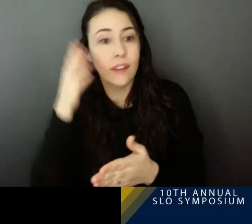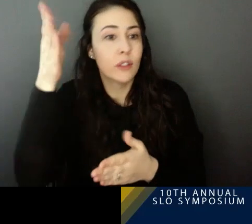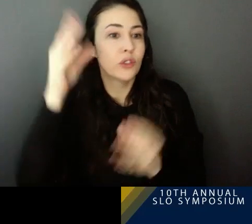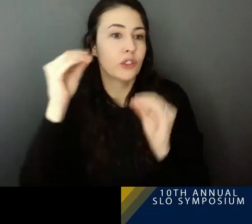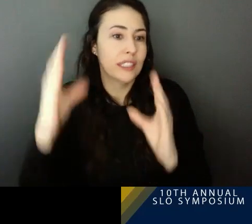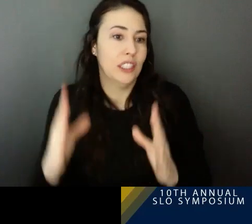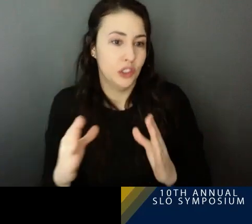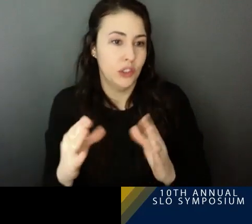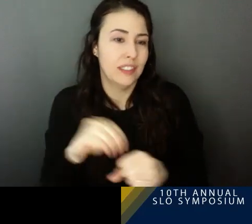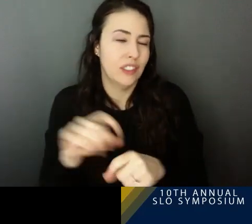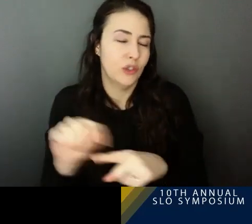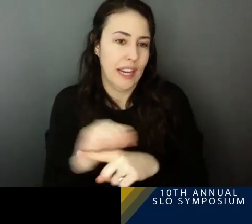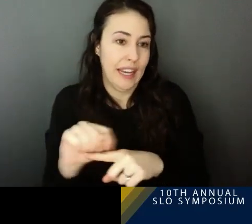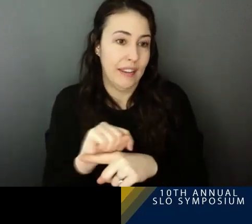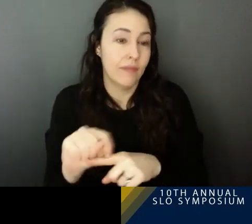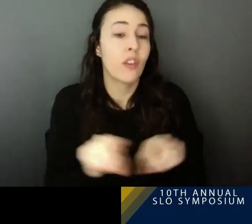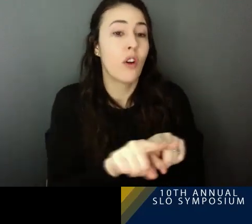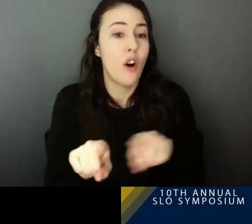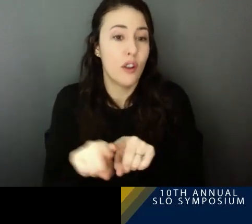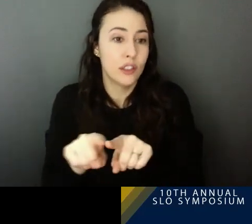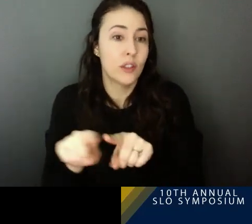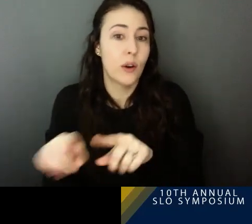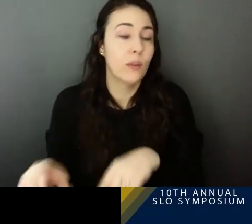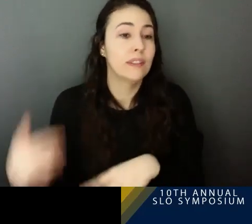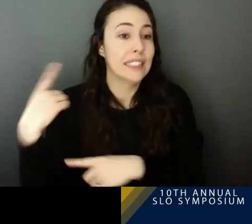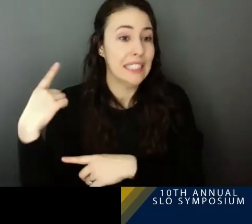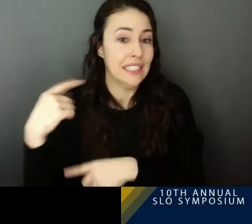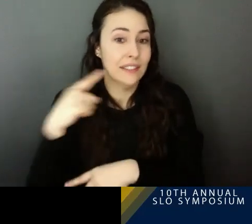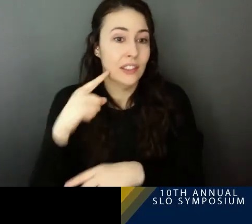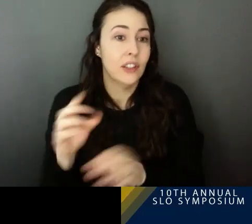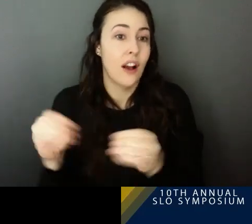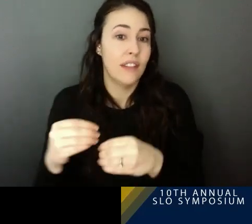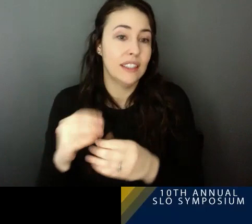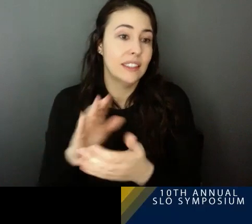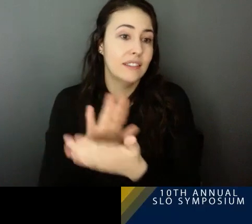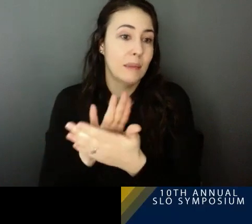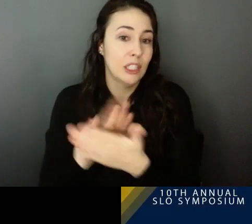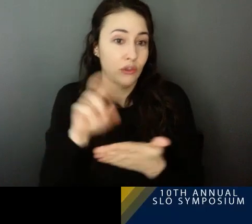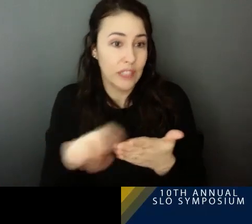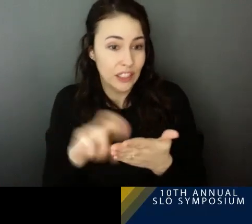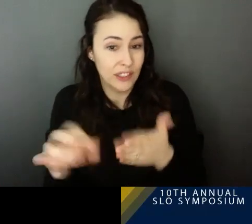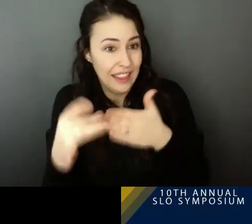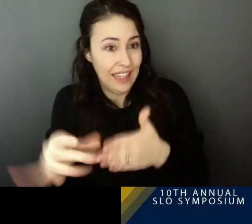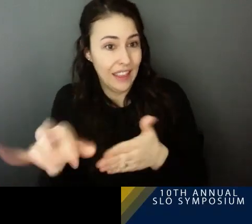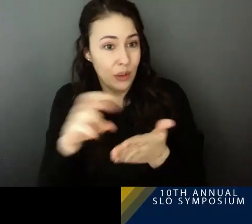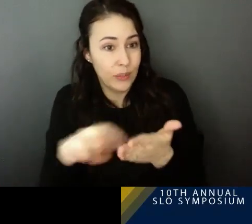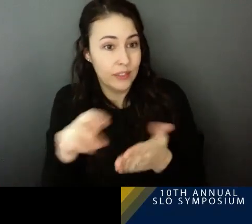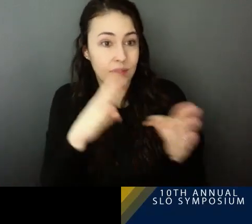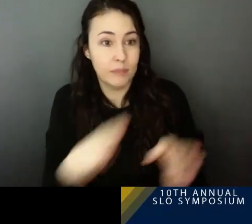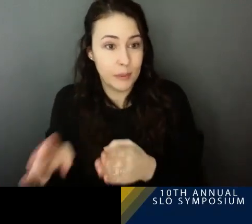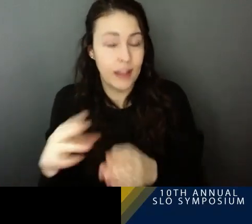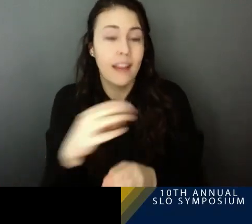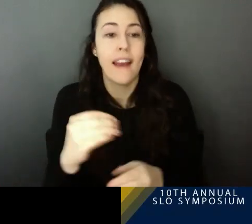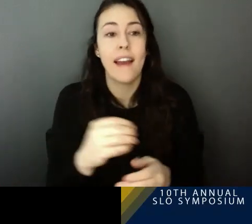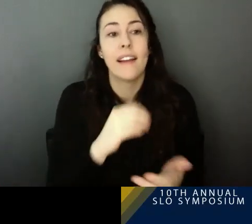served as the dean of the Office of Academic Research, leading the university's strategic academic research plan and academic grant